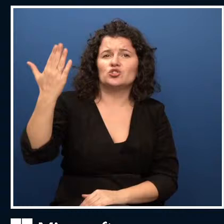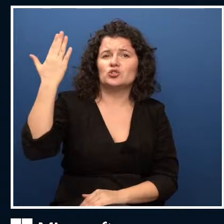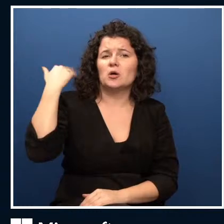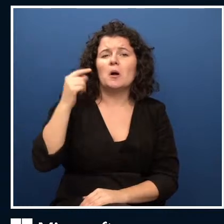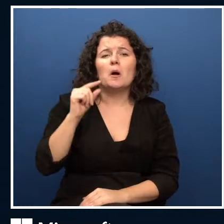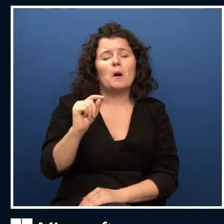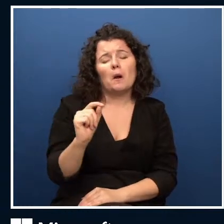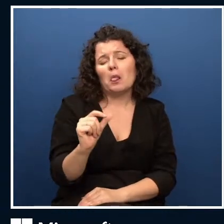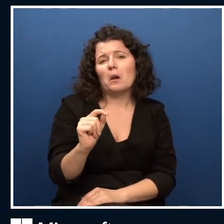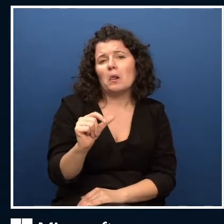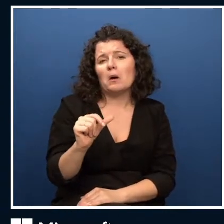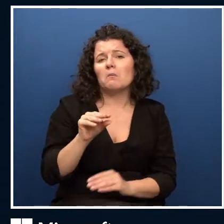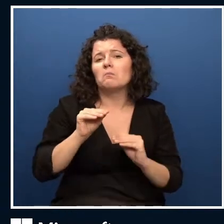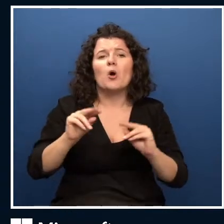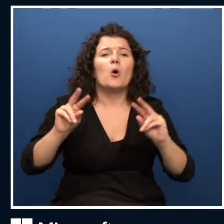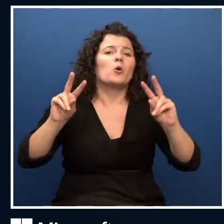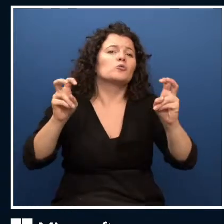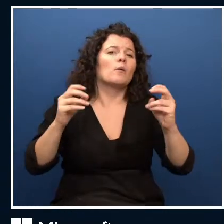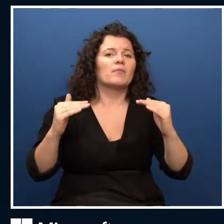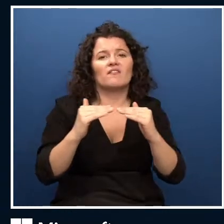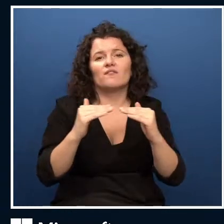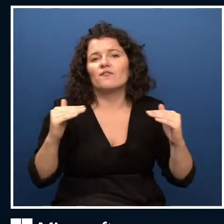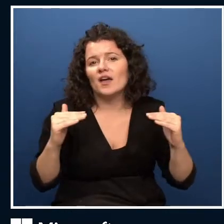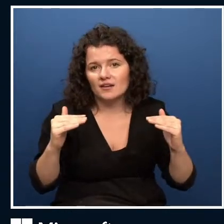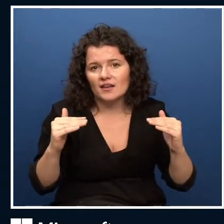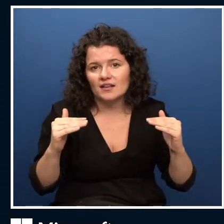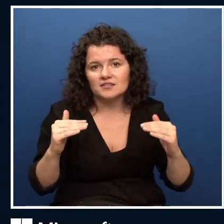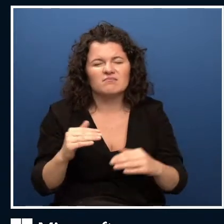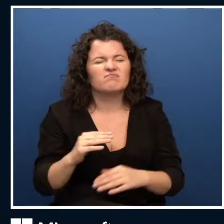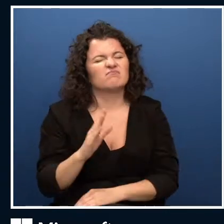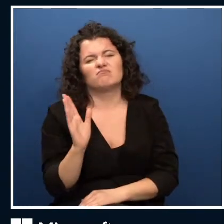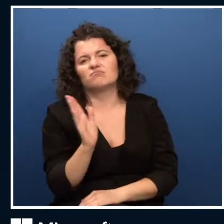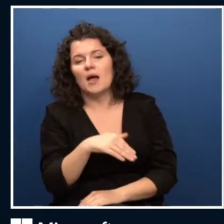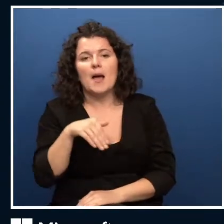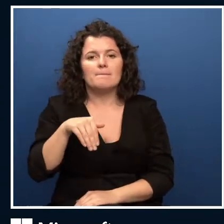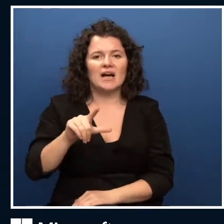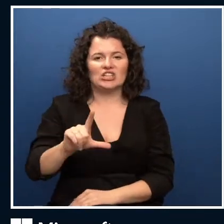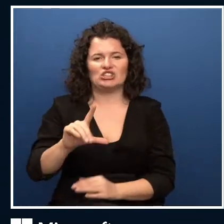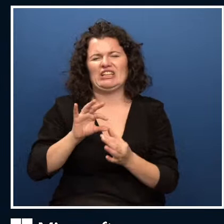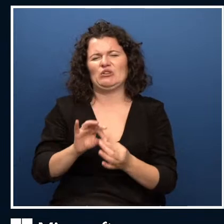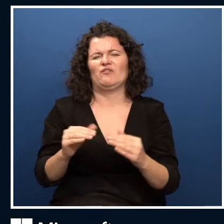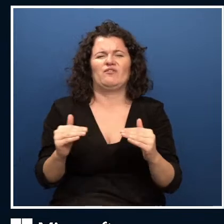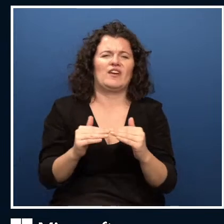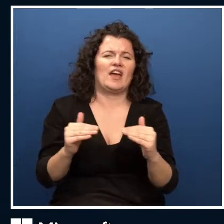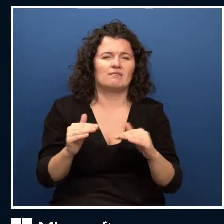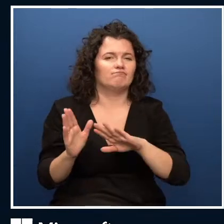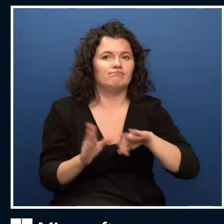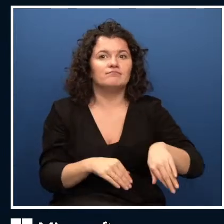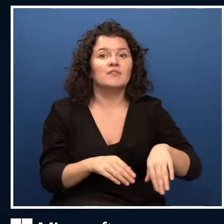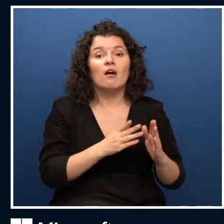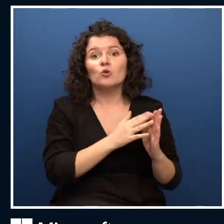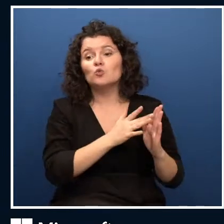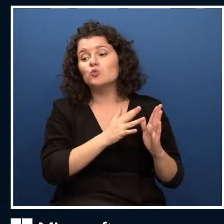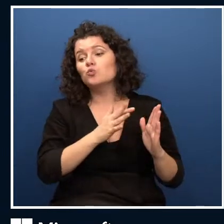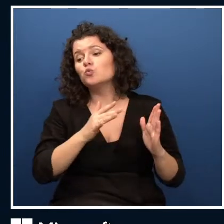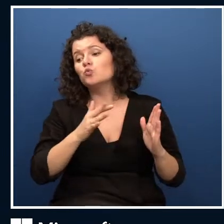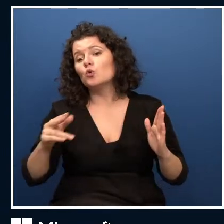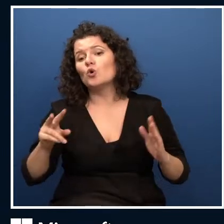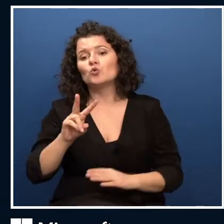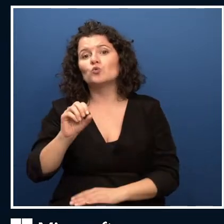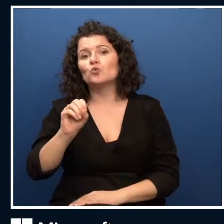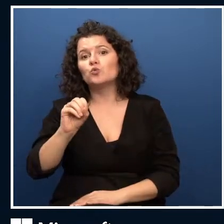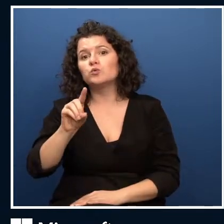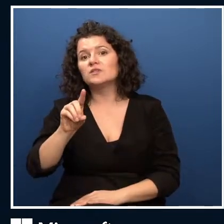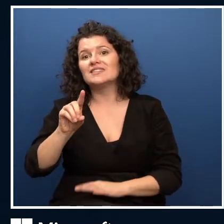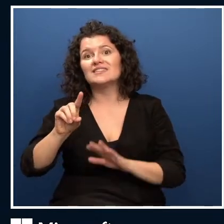a year about fairness in machine learning. And going back to 2017, I actually took this